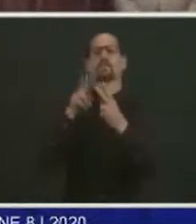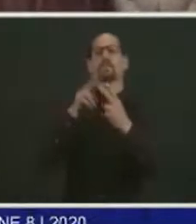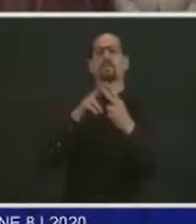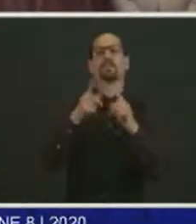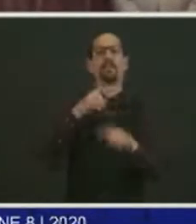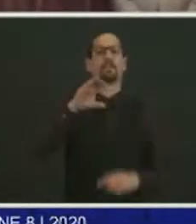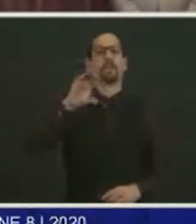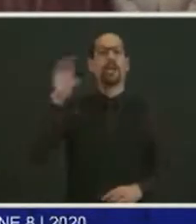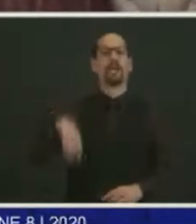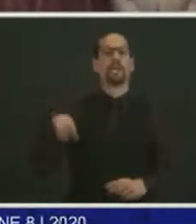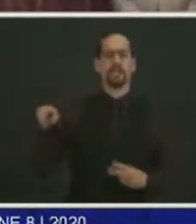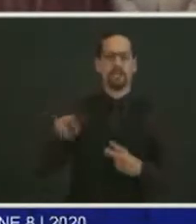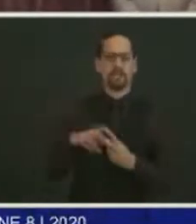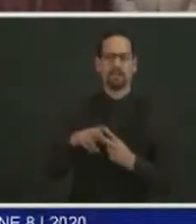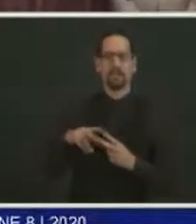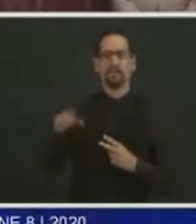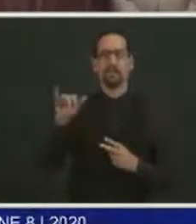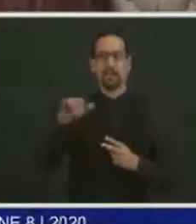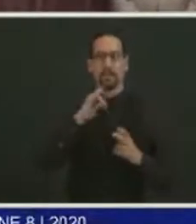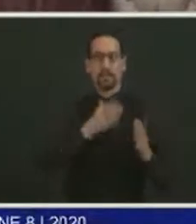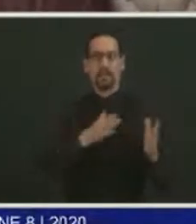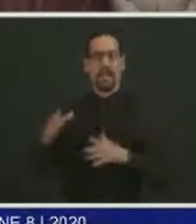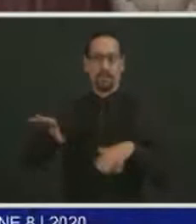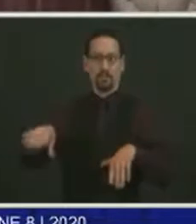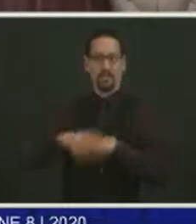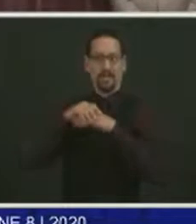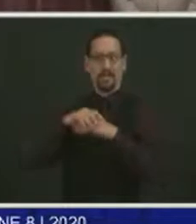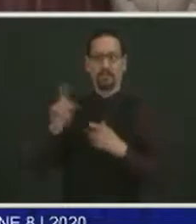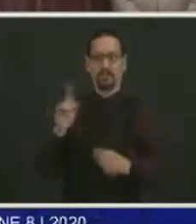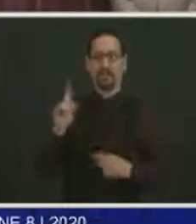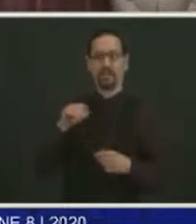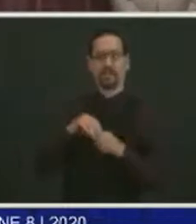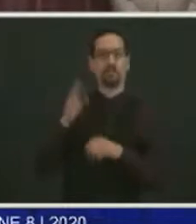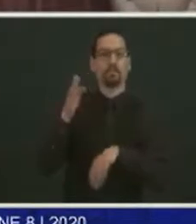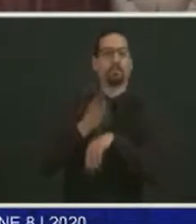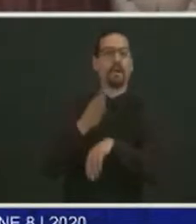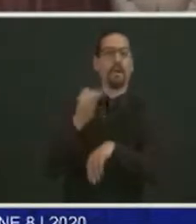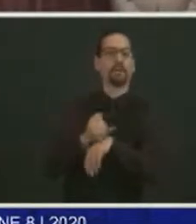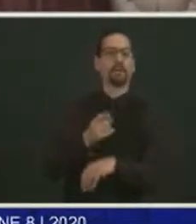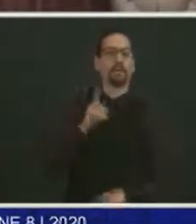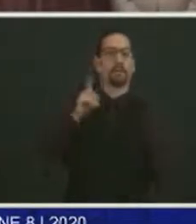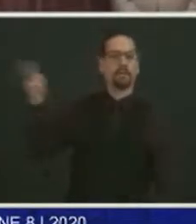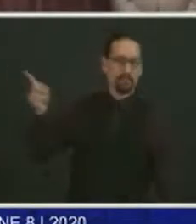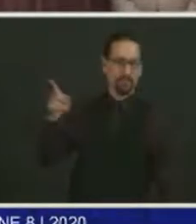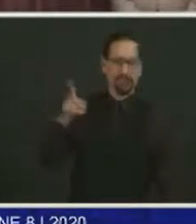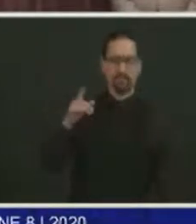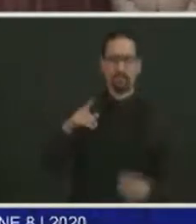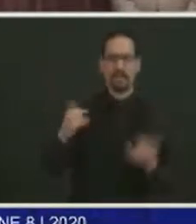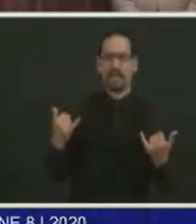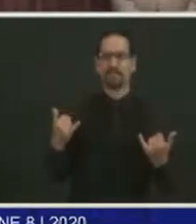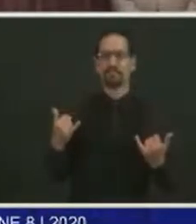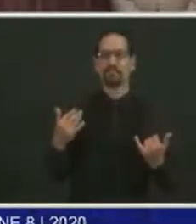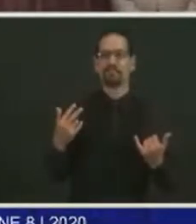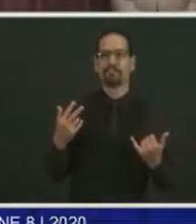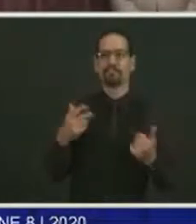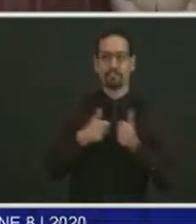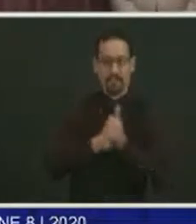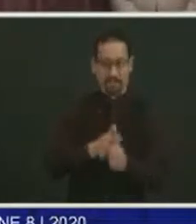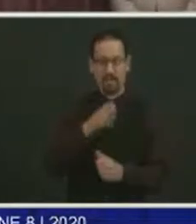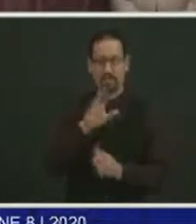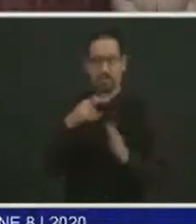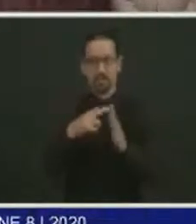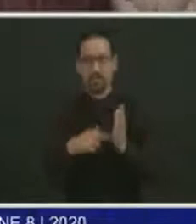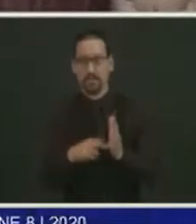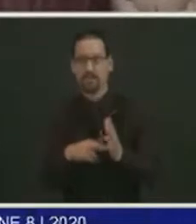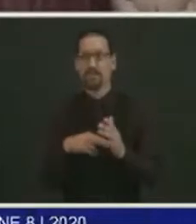Challenging in normal times, so they've been following your directives as things have evolved. Their event planner, who they've been working